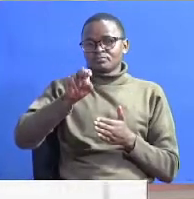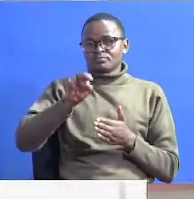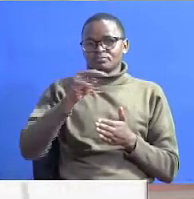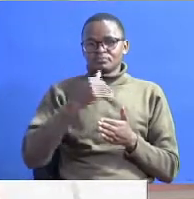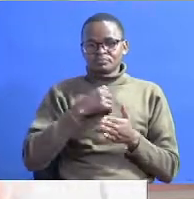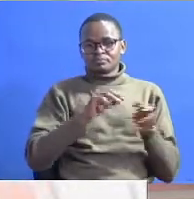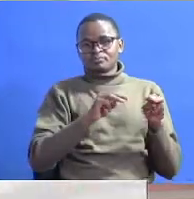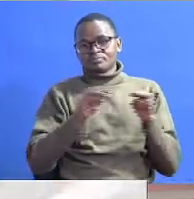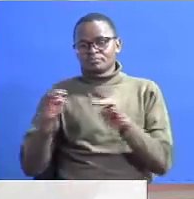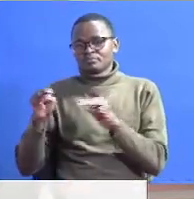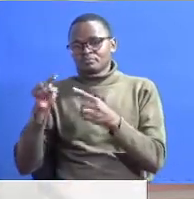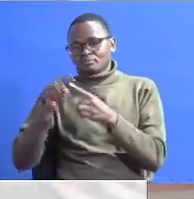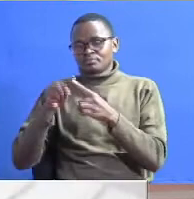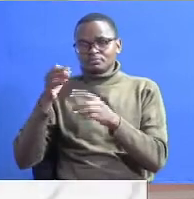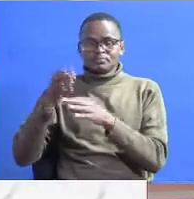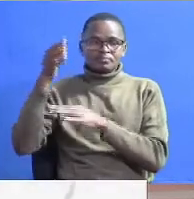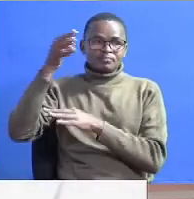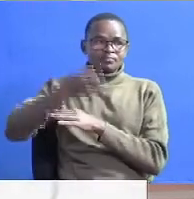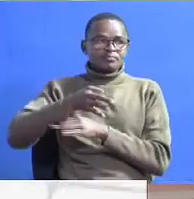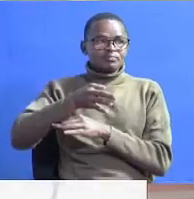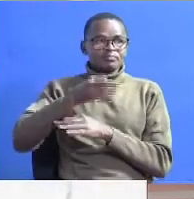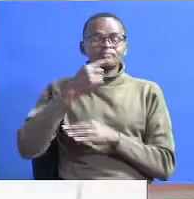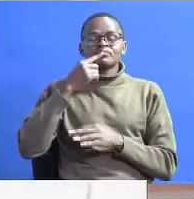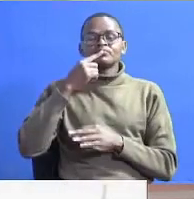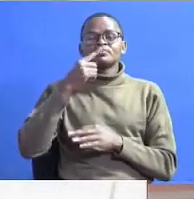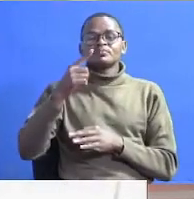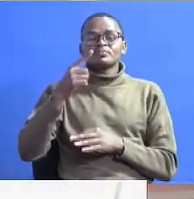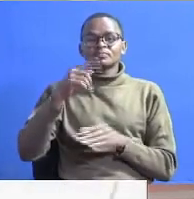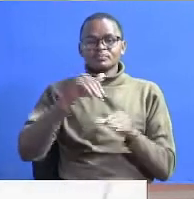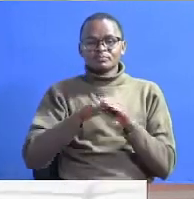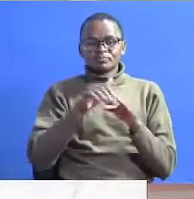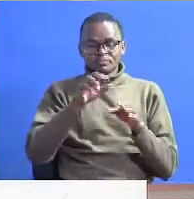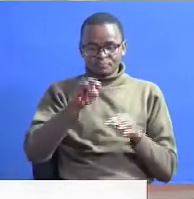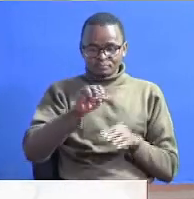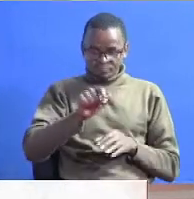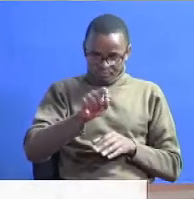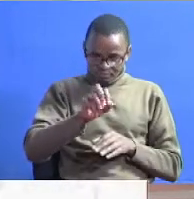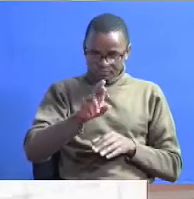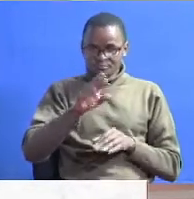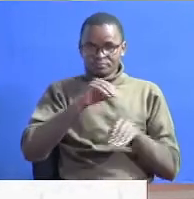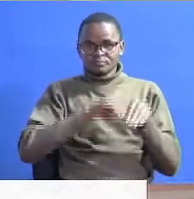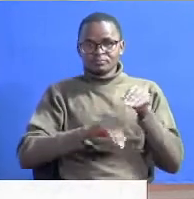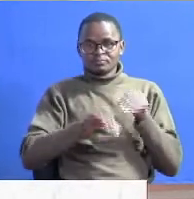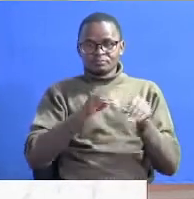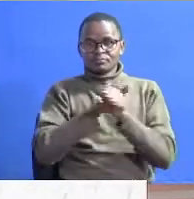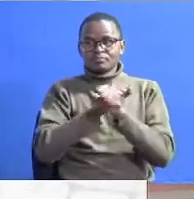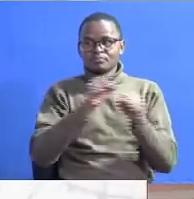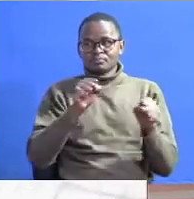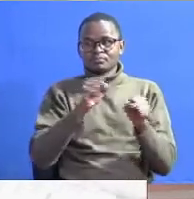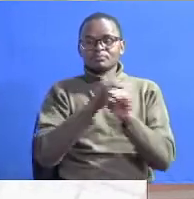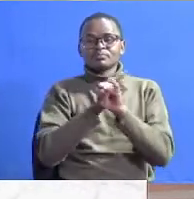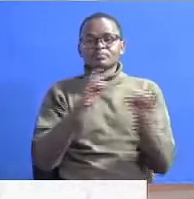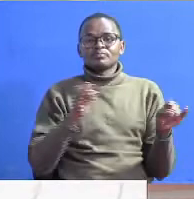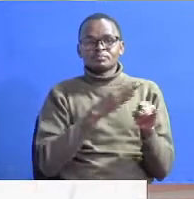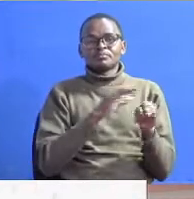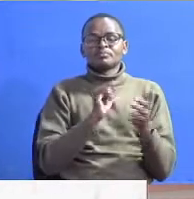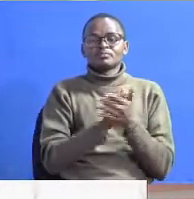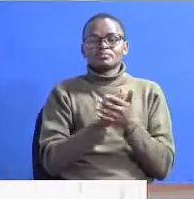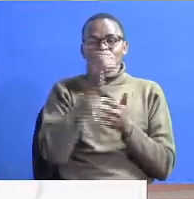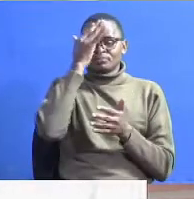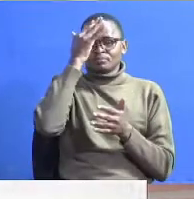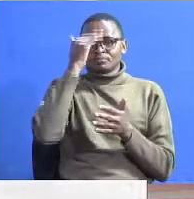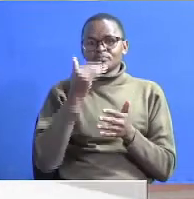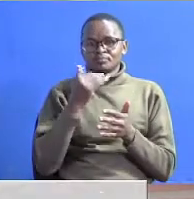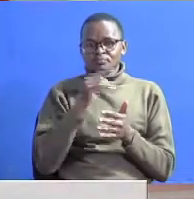are moving forward to hitting our goal. So in matters of corruption, I believe our president is clean, and that's why we gave